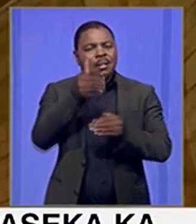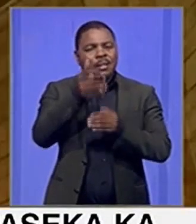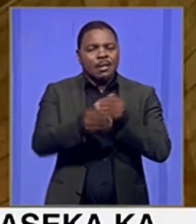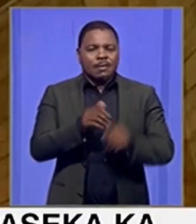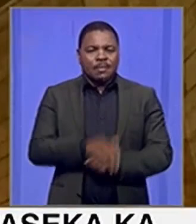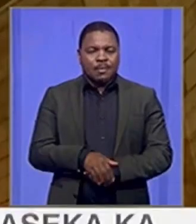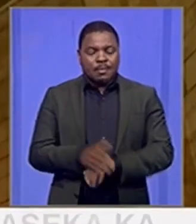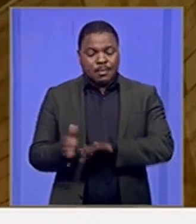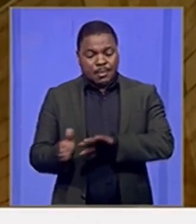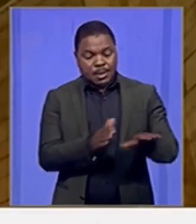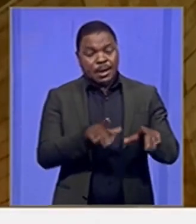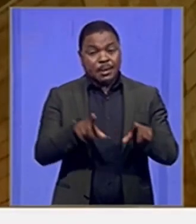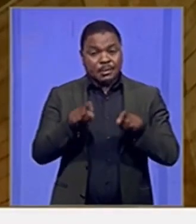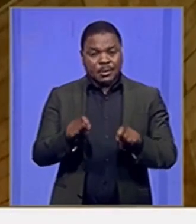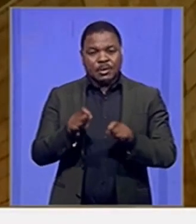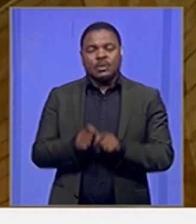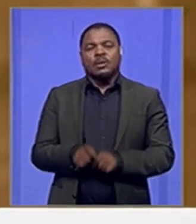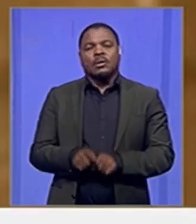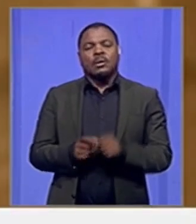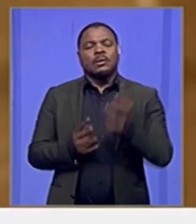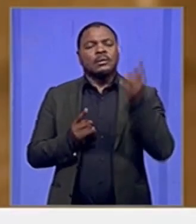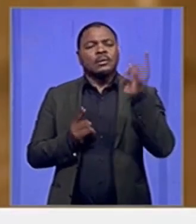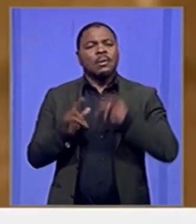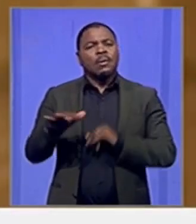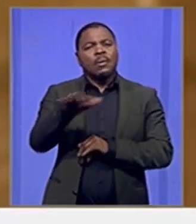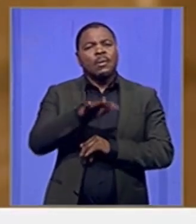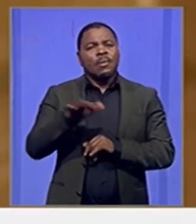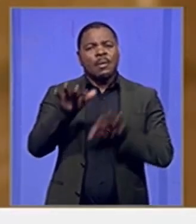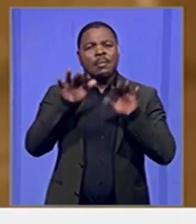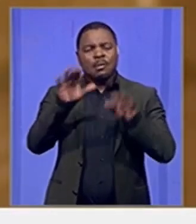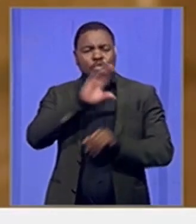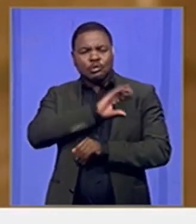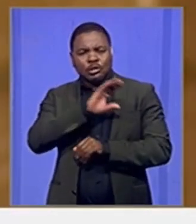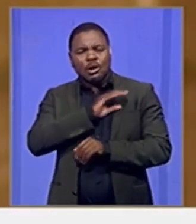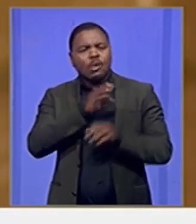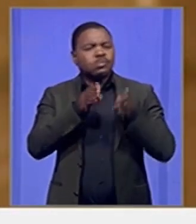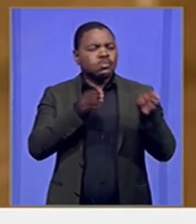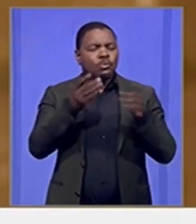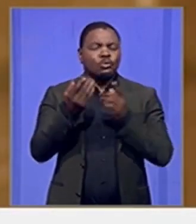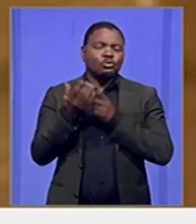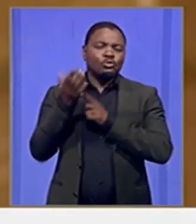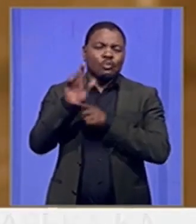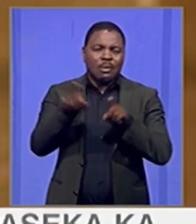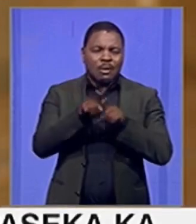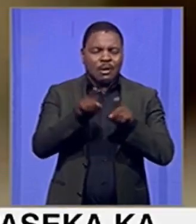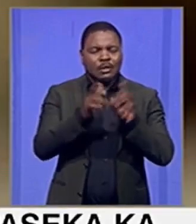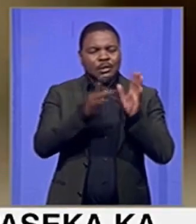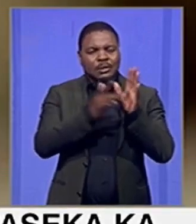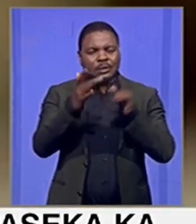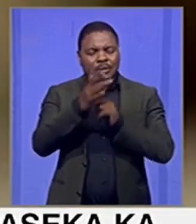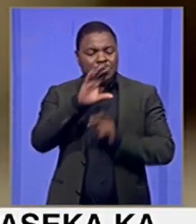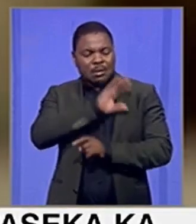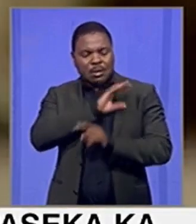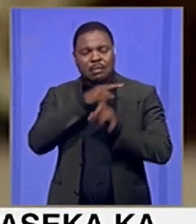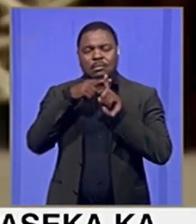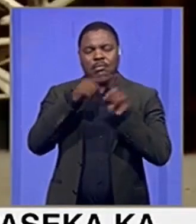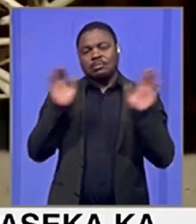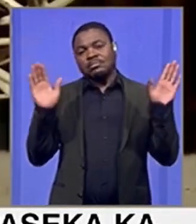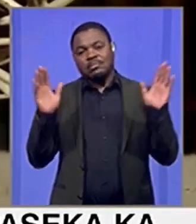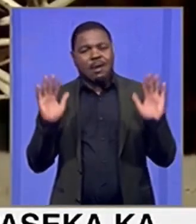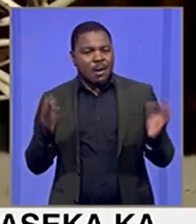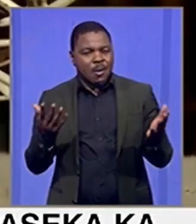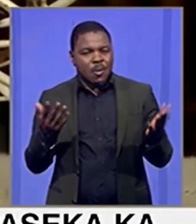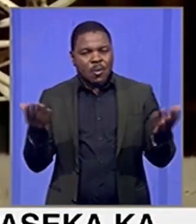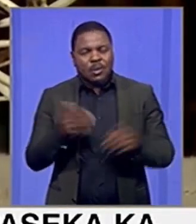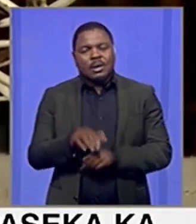Ka Motsekapa badumedi go ralla le toropo ba hlole ba dira dipontšho tša ka ga moo Jesu Kriste a bapotšego sefapanong ka gona tirelong ya kereke